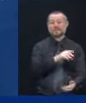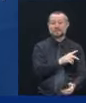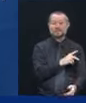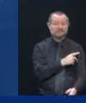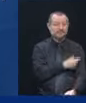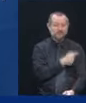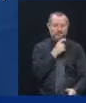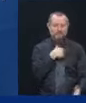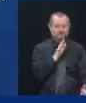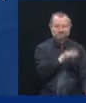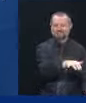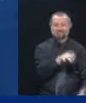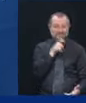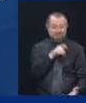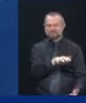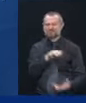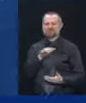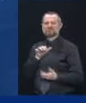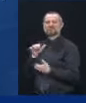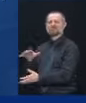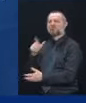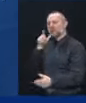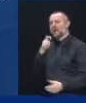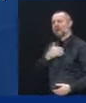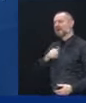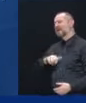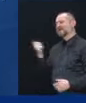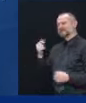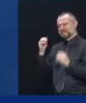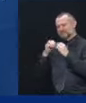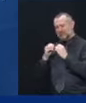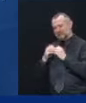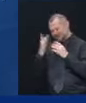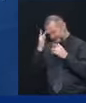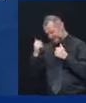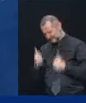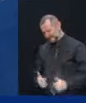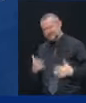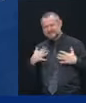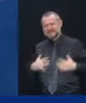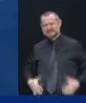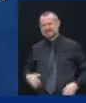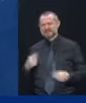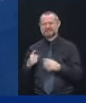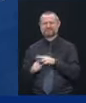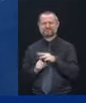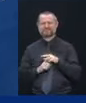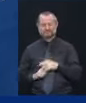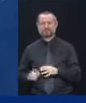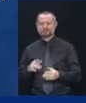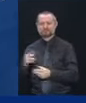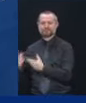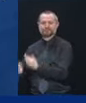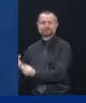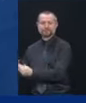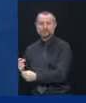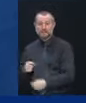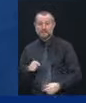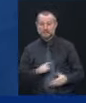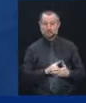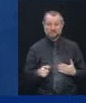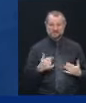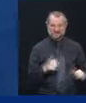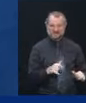for people with underlying conditions, comorbidities. This week, they have the vaccines to vaccinate